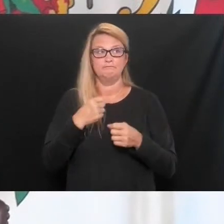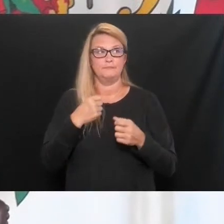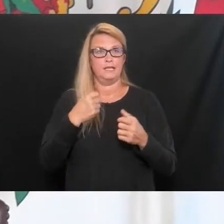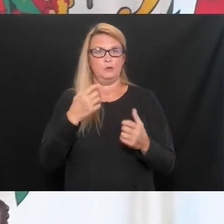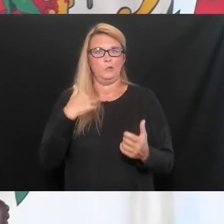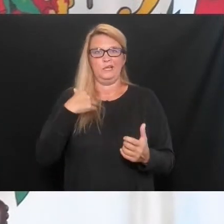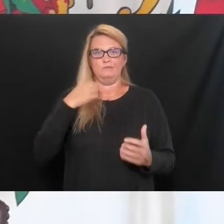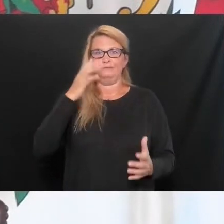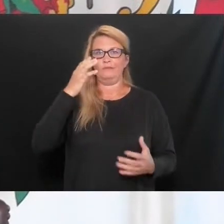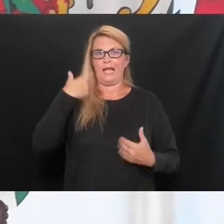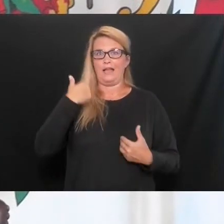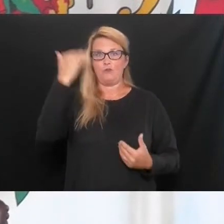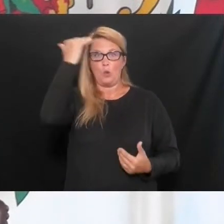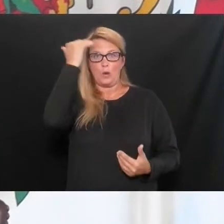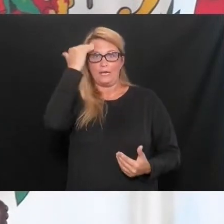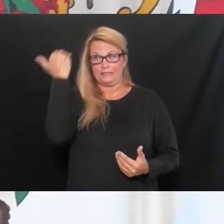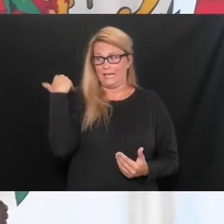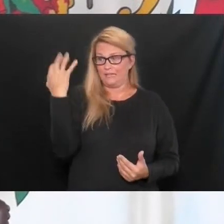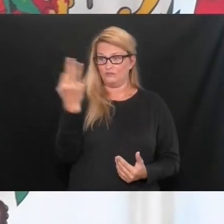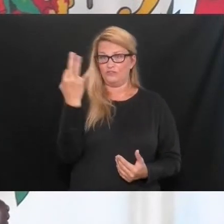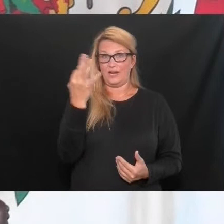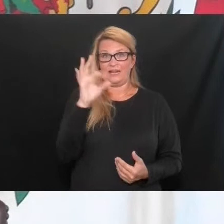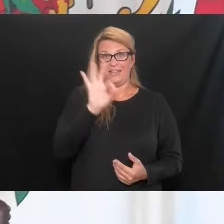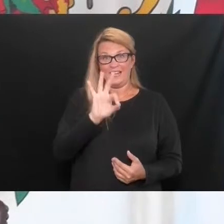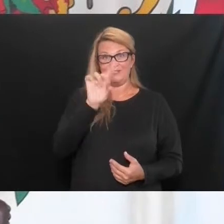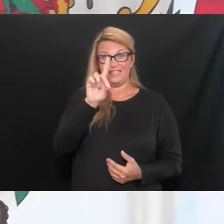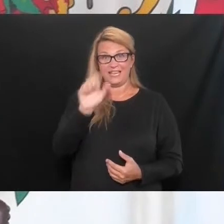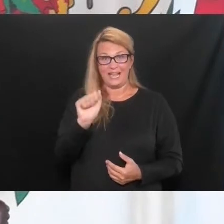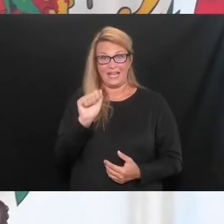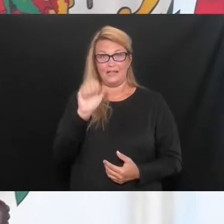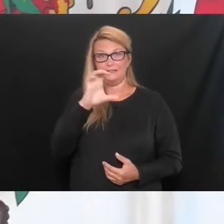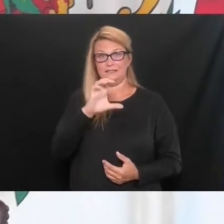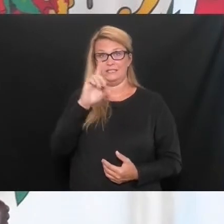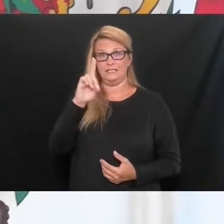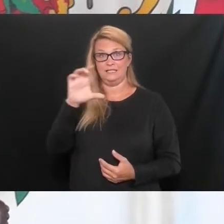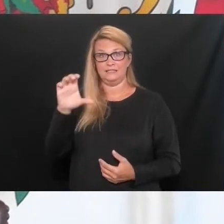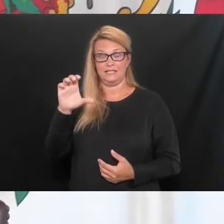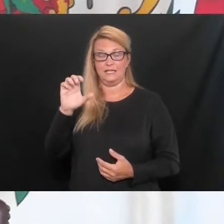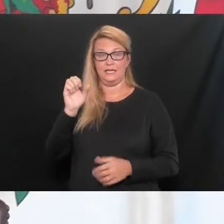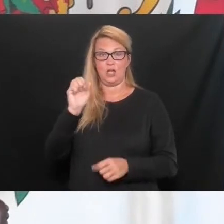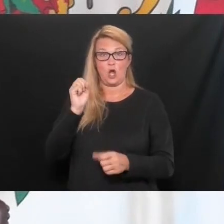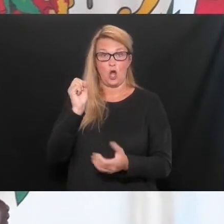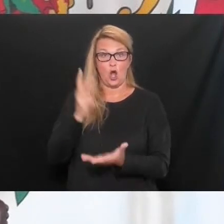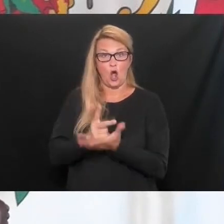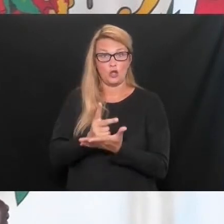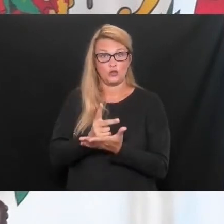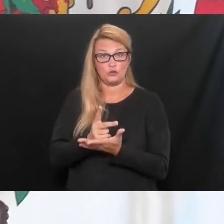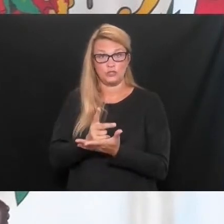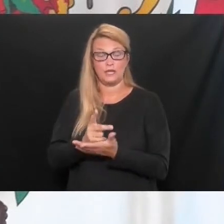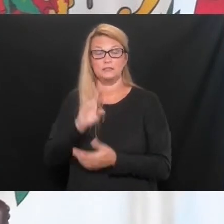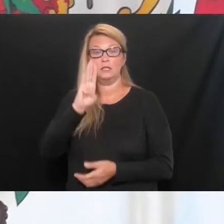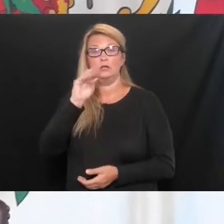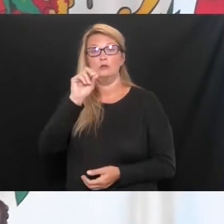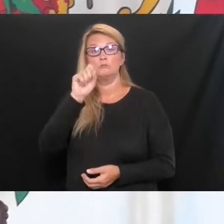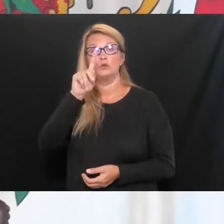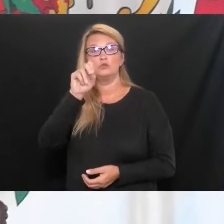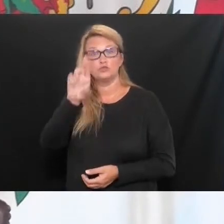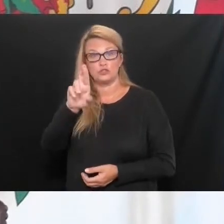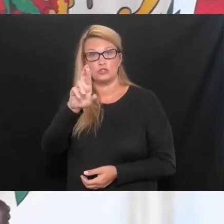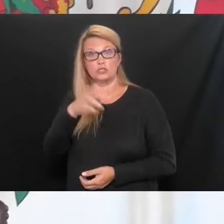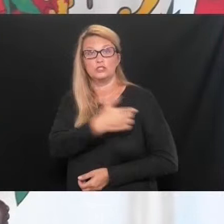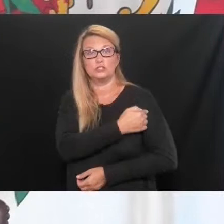last Friday the FDA and the CDC authorized COVID-19 vaccine booster shots